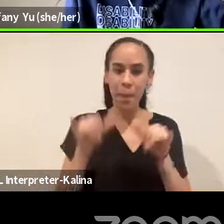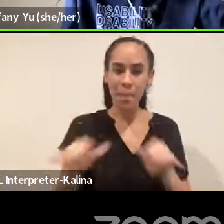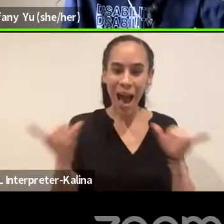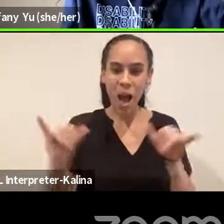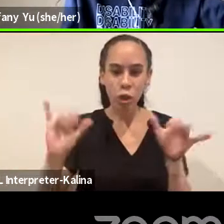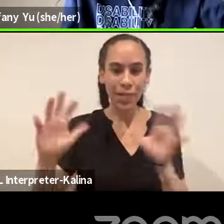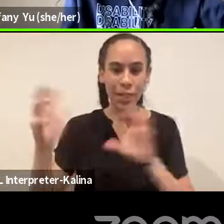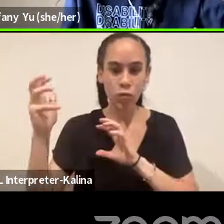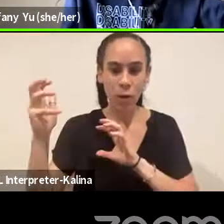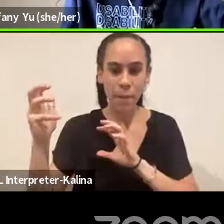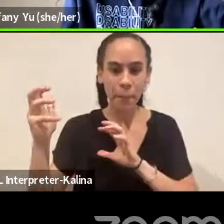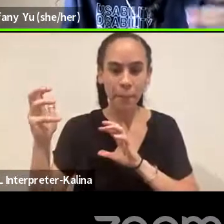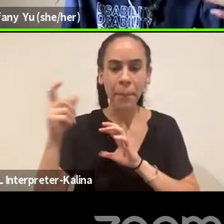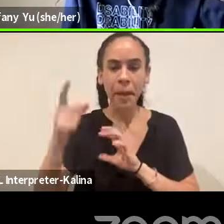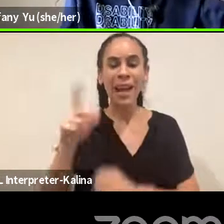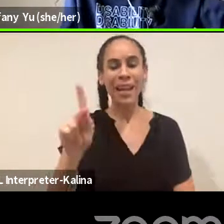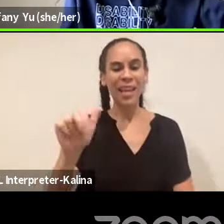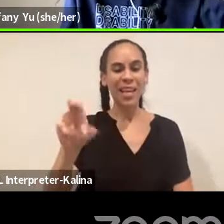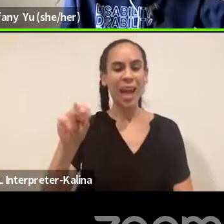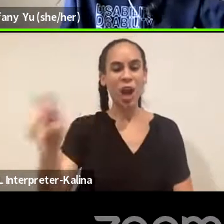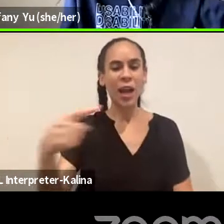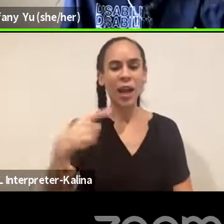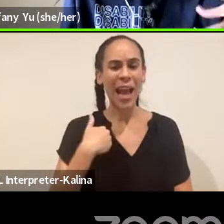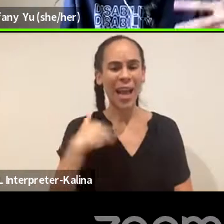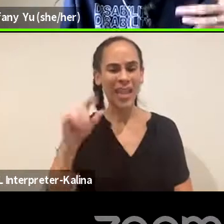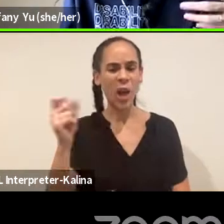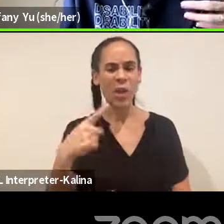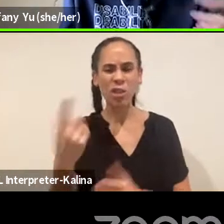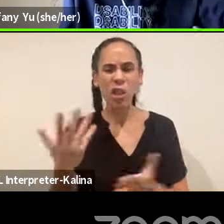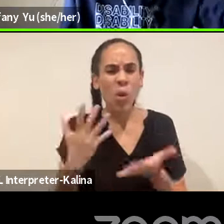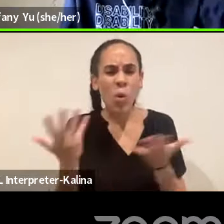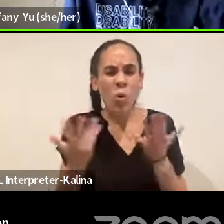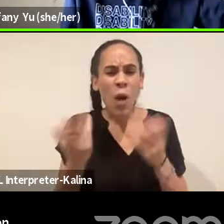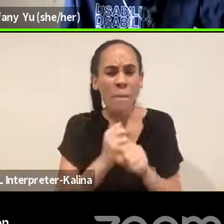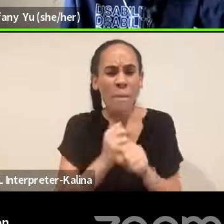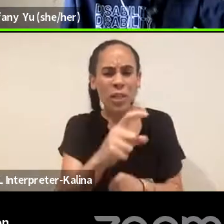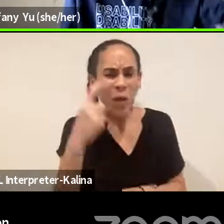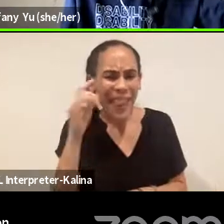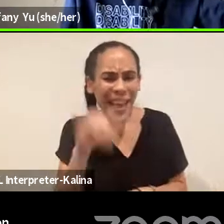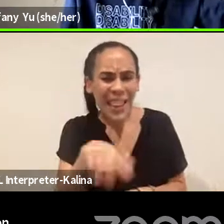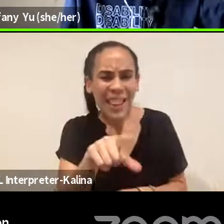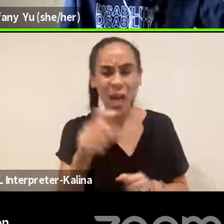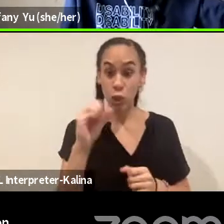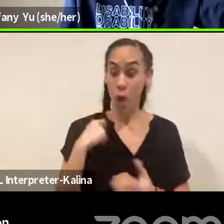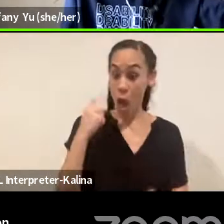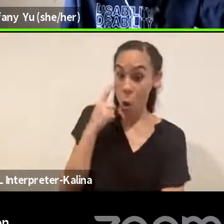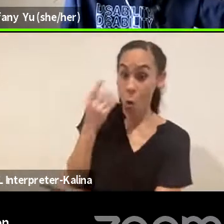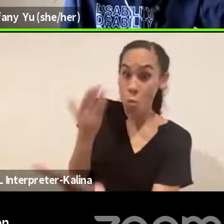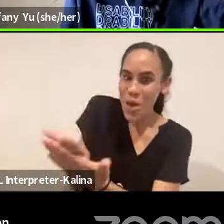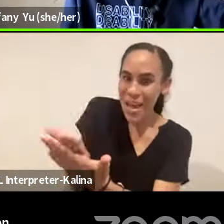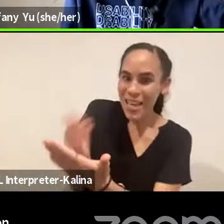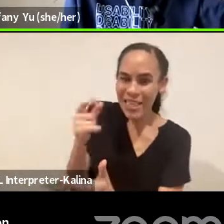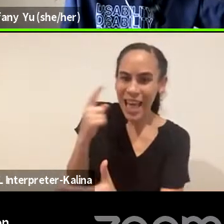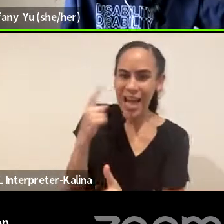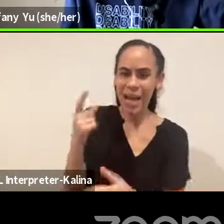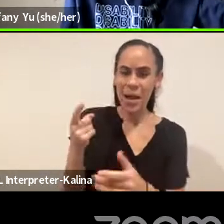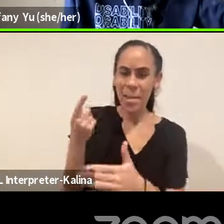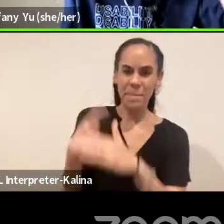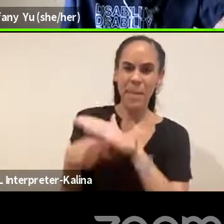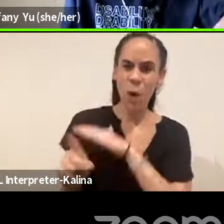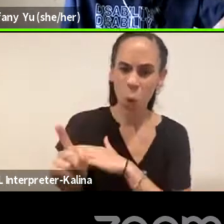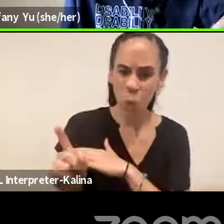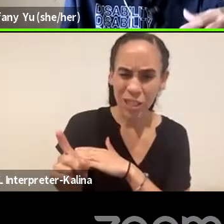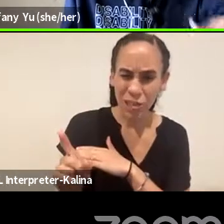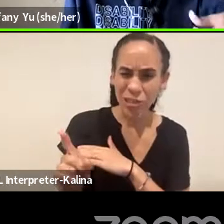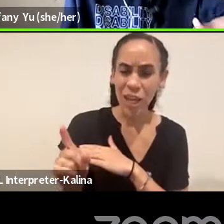here, and she has this question, what makes you think that? So being able to witness something like something microaggressive like that, being able